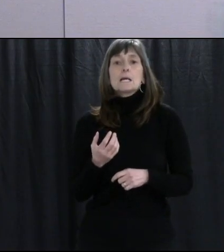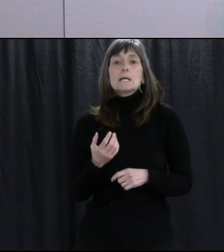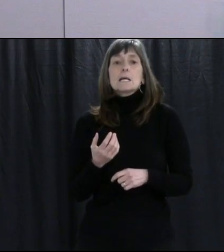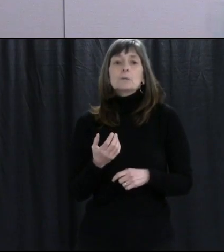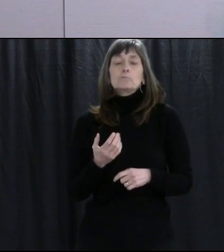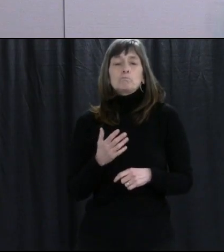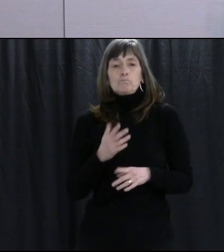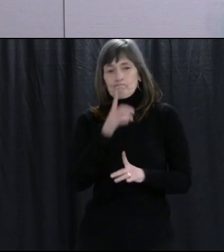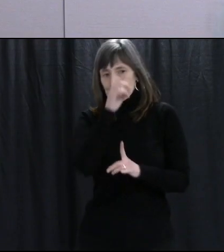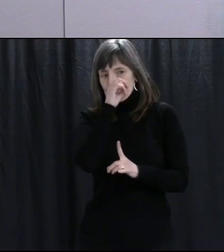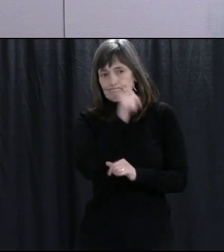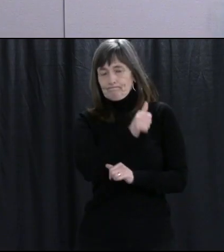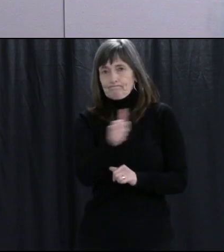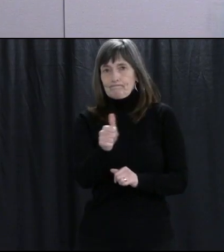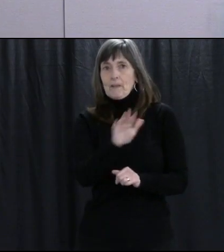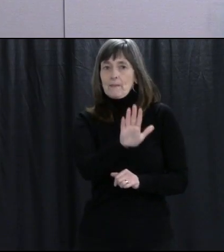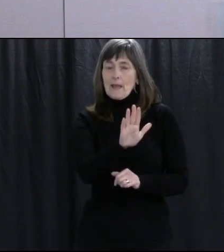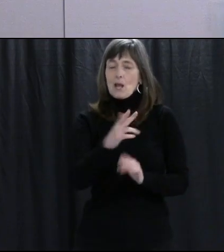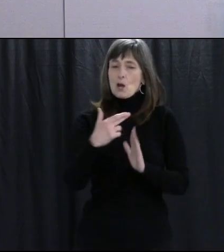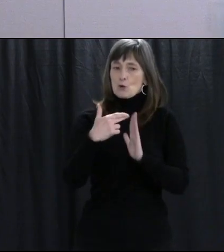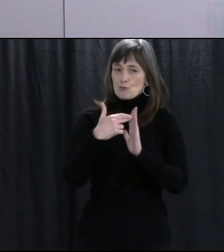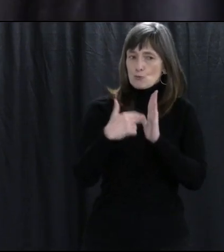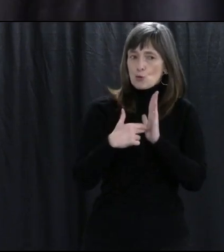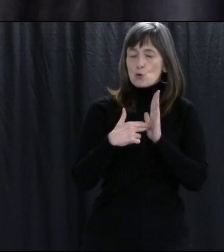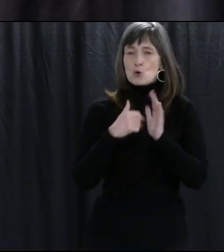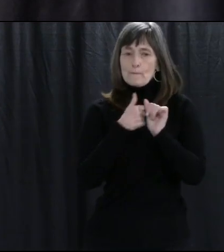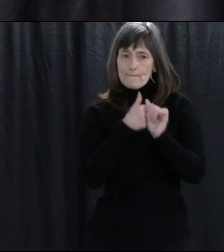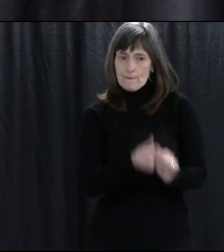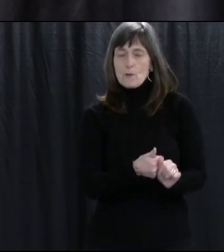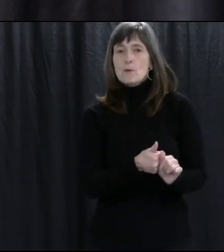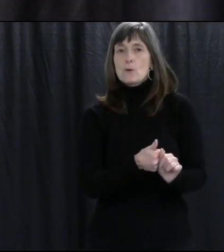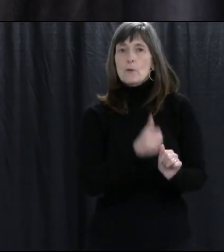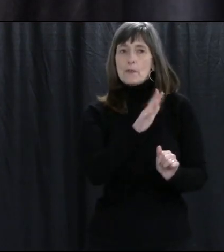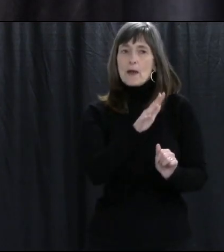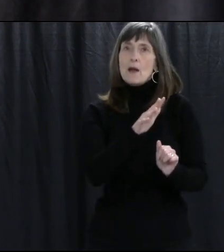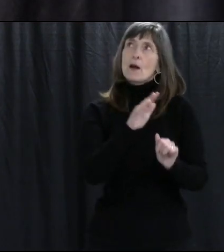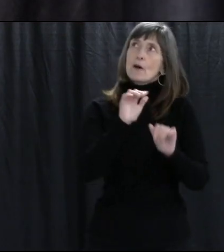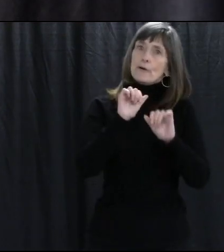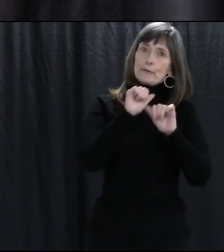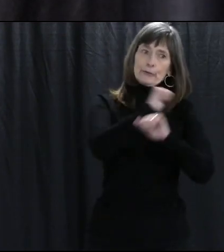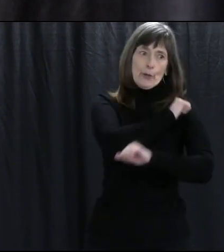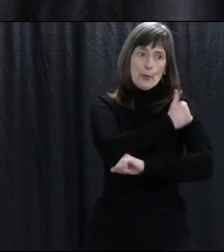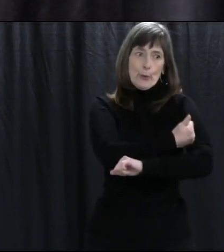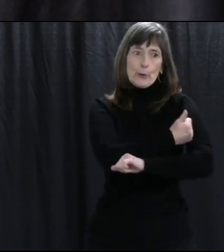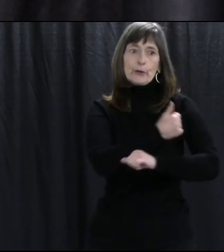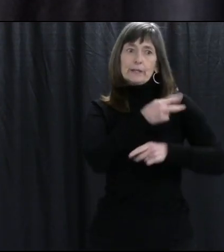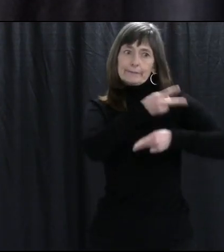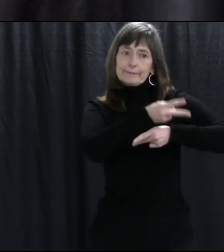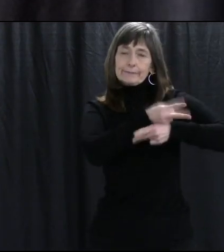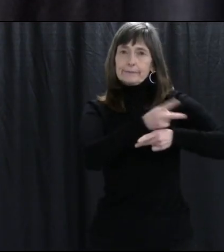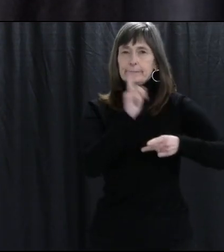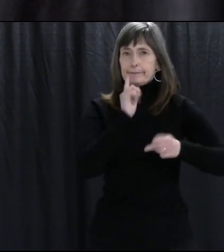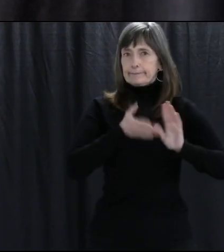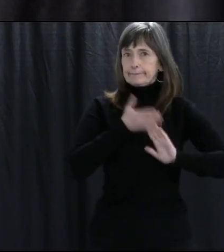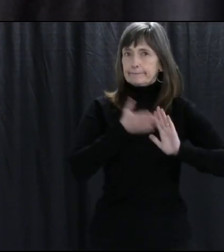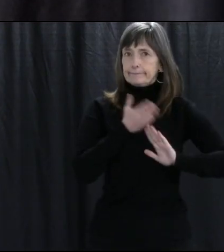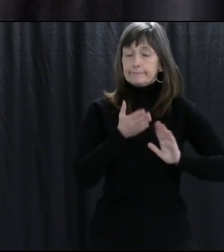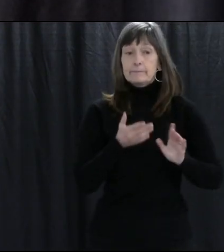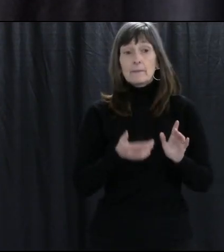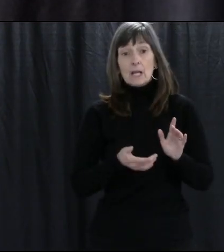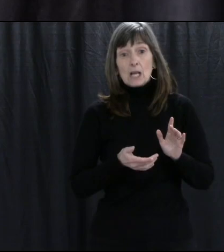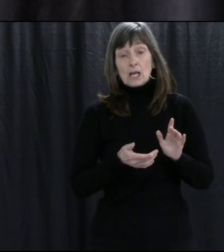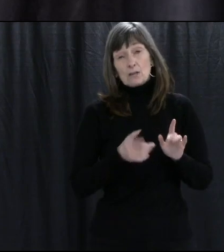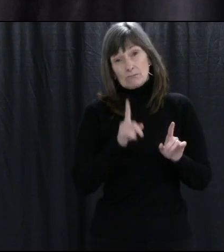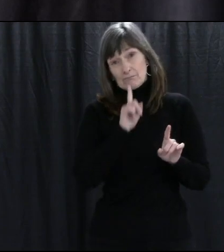their own professional regulatory bodies as to how best to conduct business. They are, by and